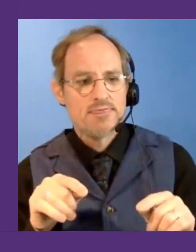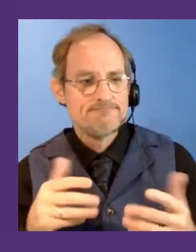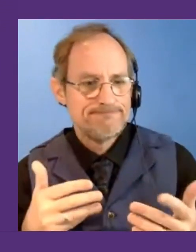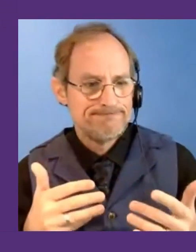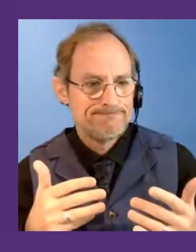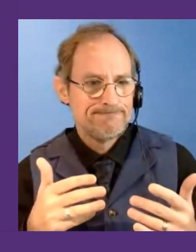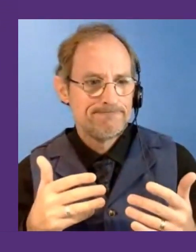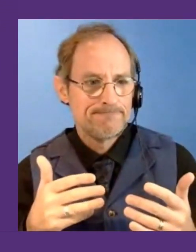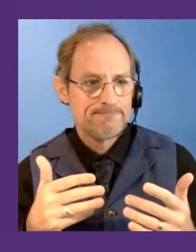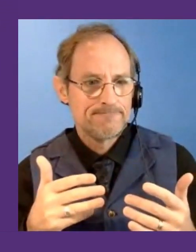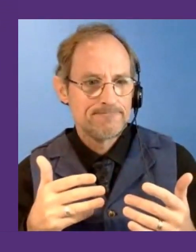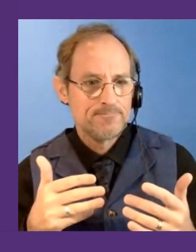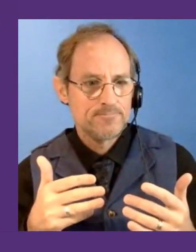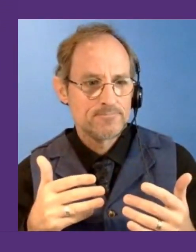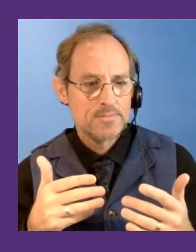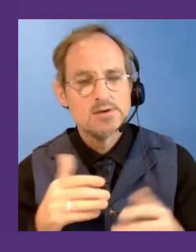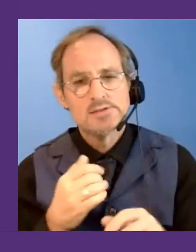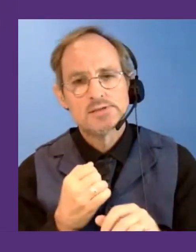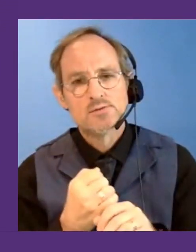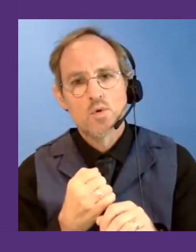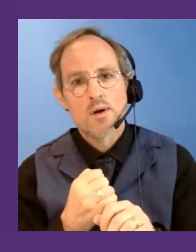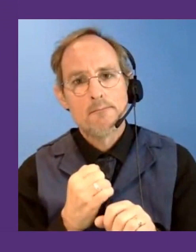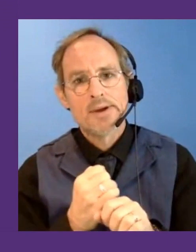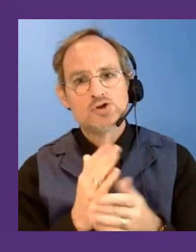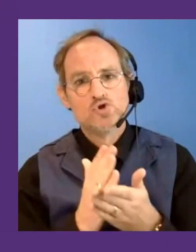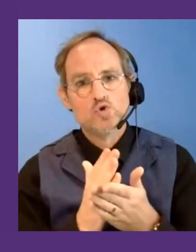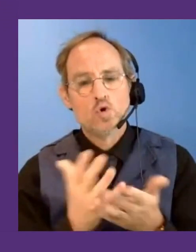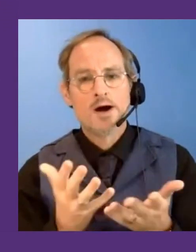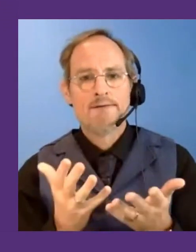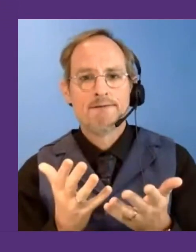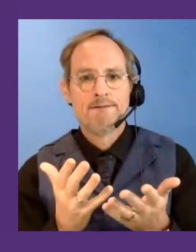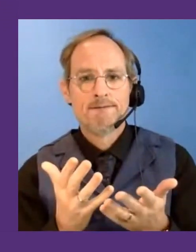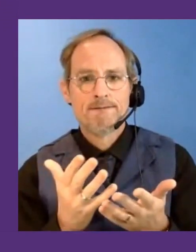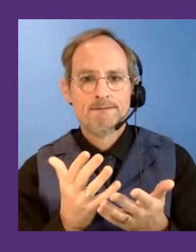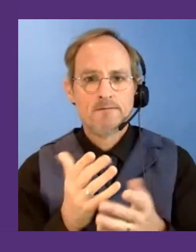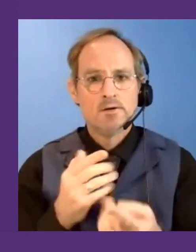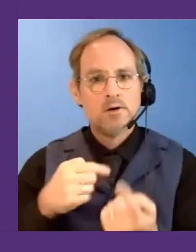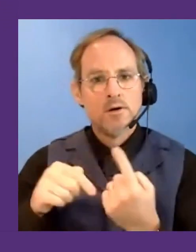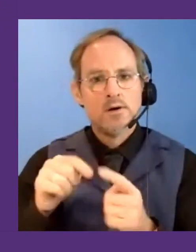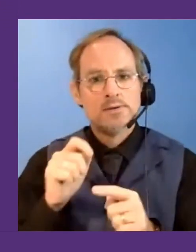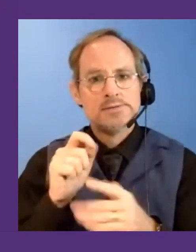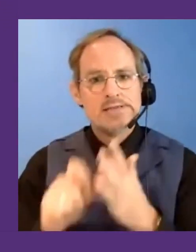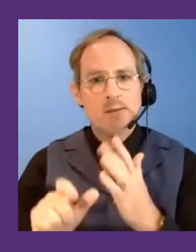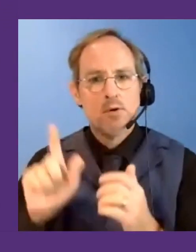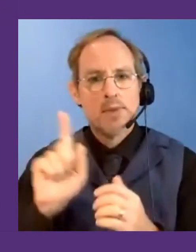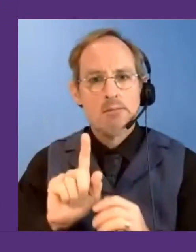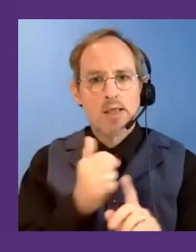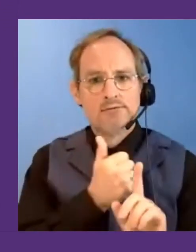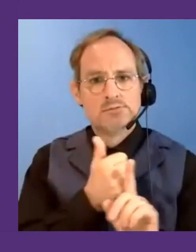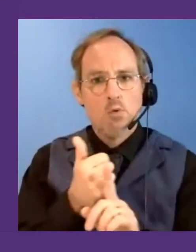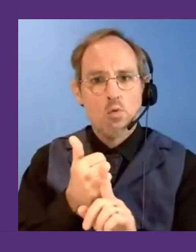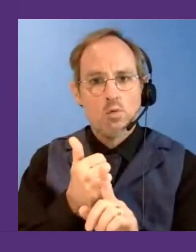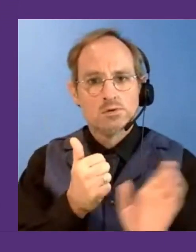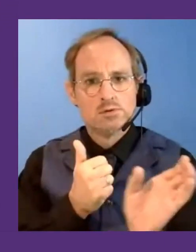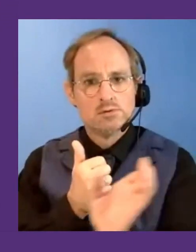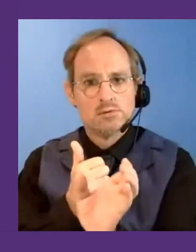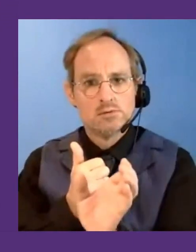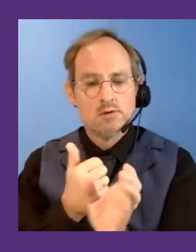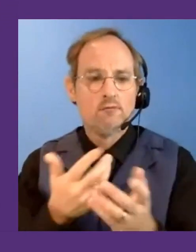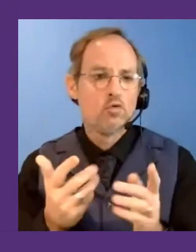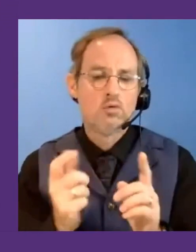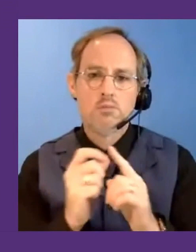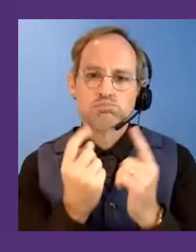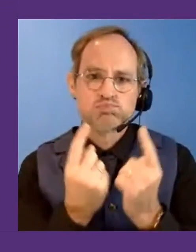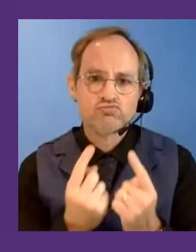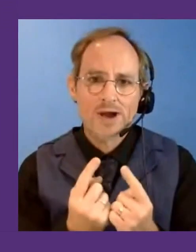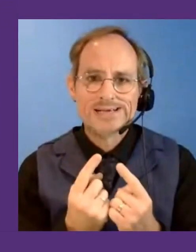stakes, making sure you've got the right support for people with disabilities, all that. And the products, be it braille on the cards